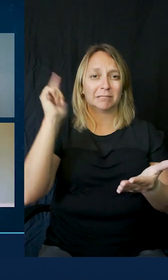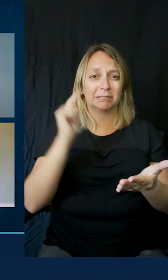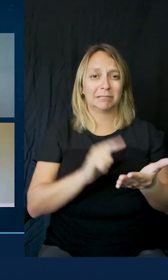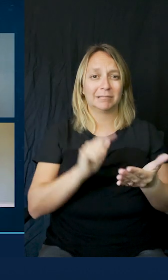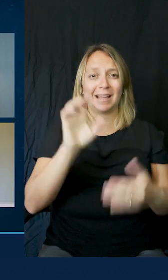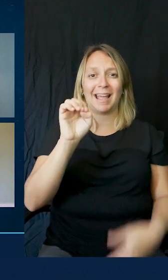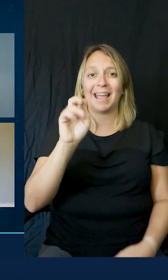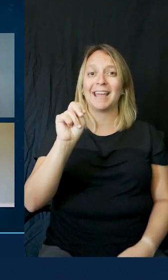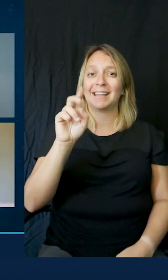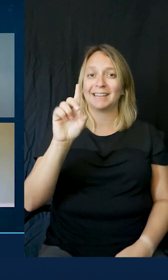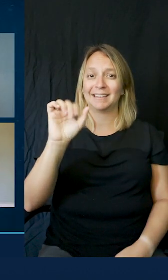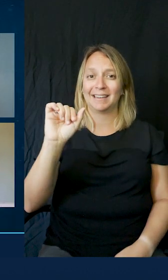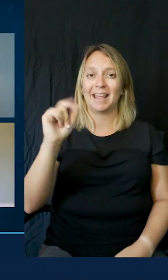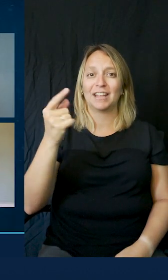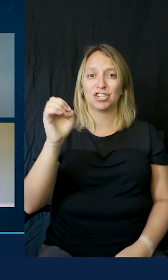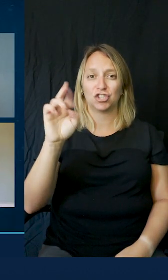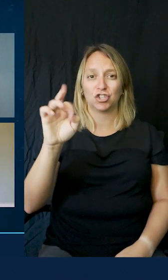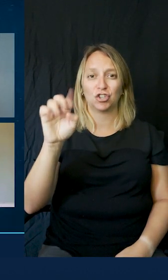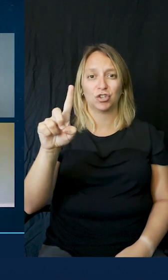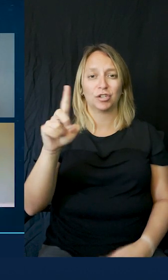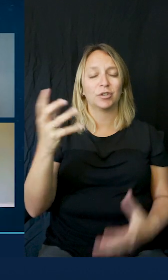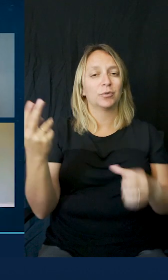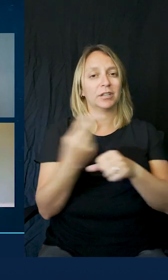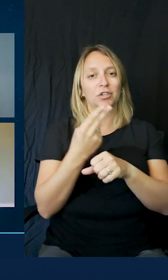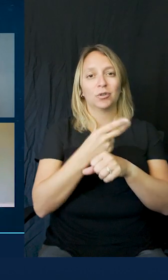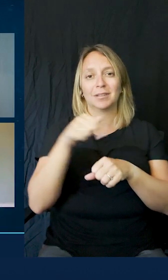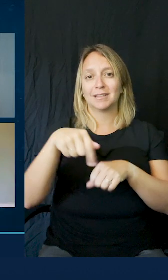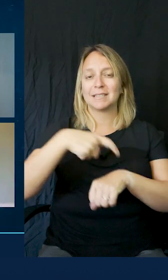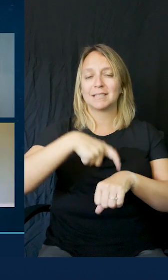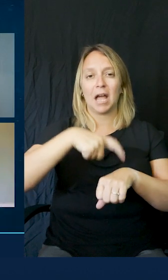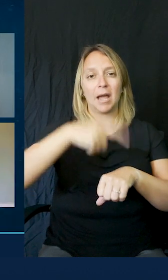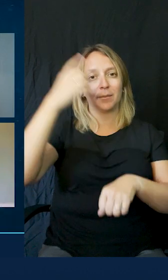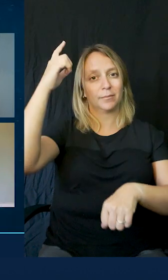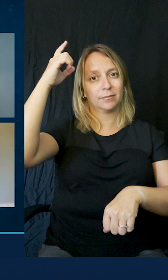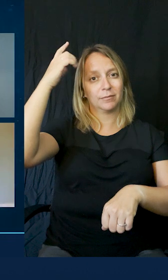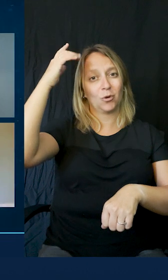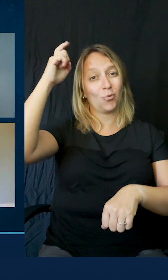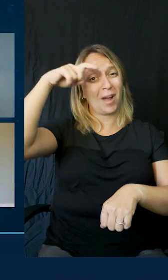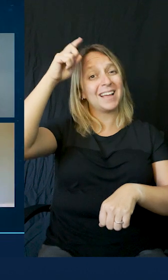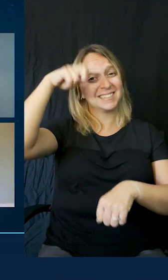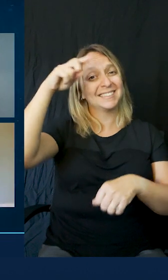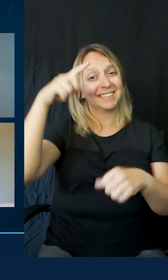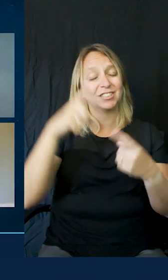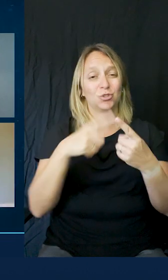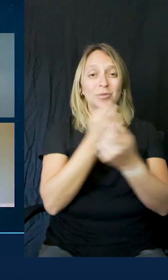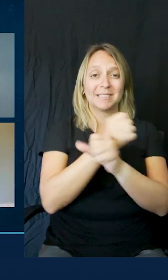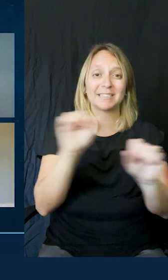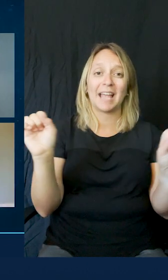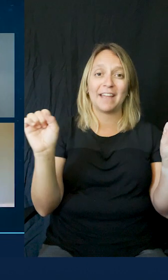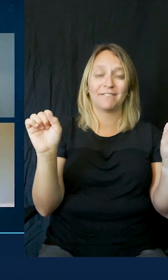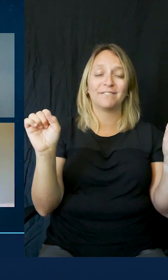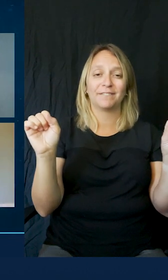time wisely to save the individuals that are left and to support recovery of the population.